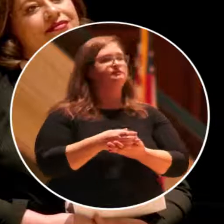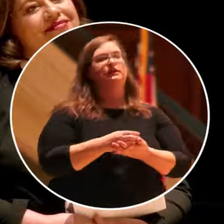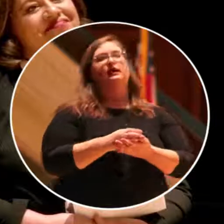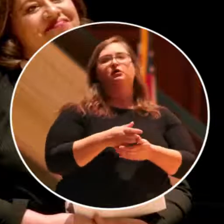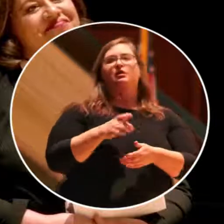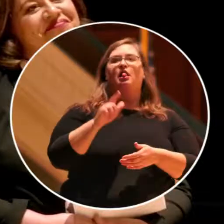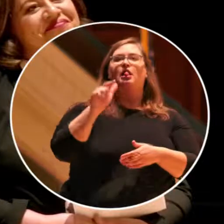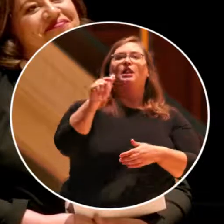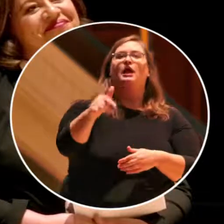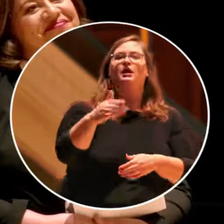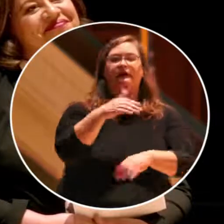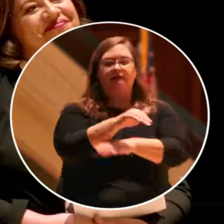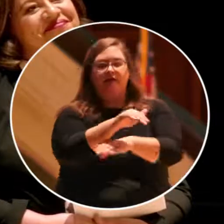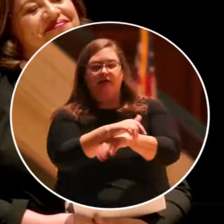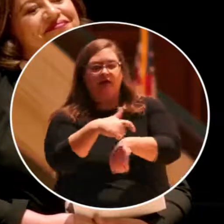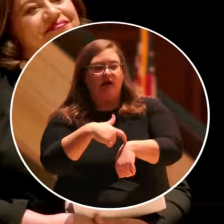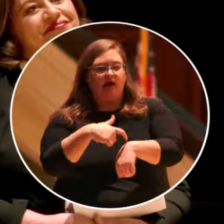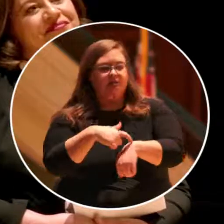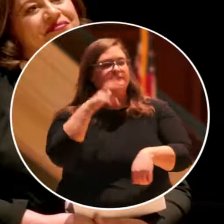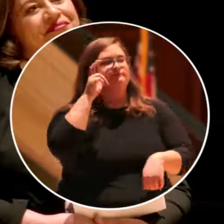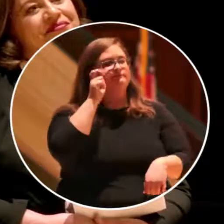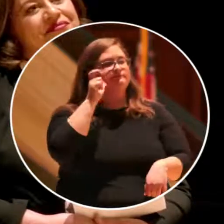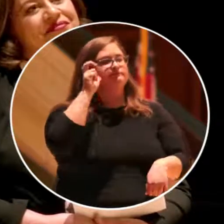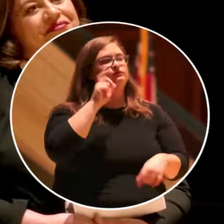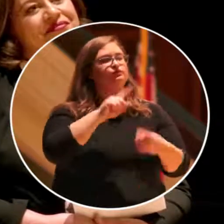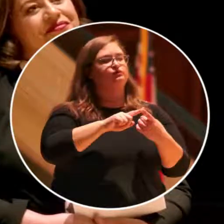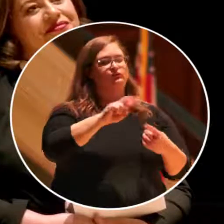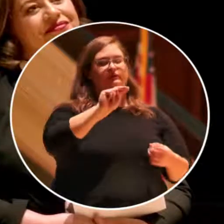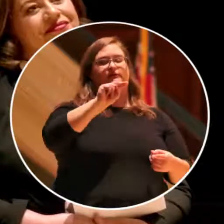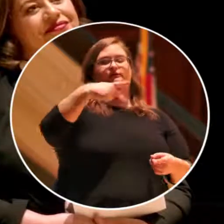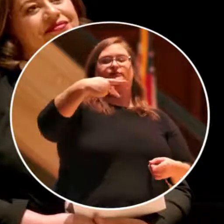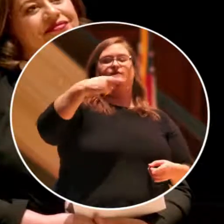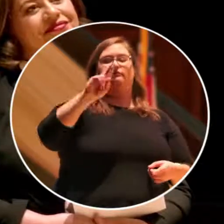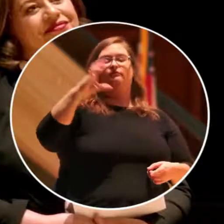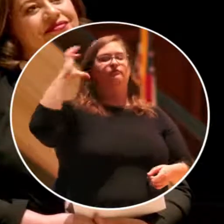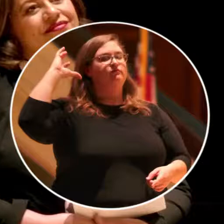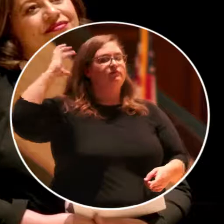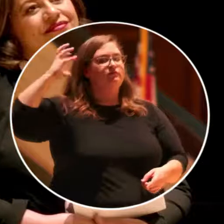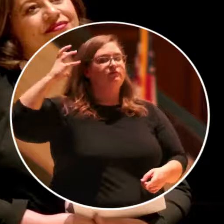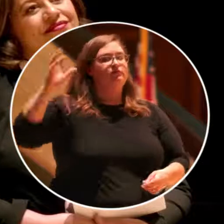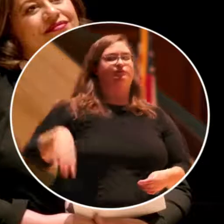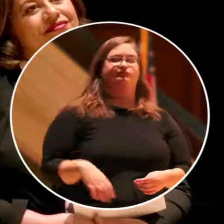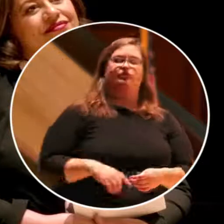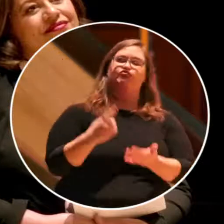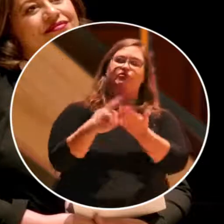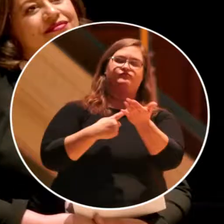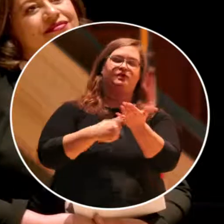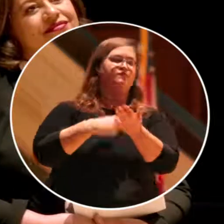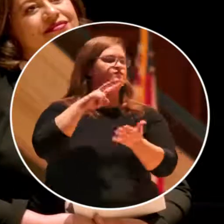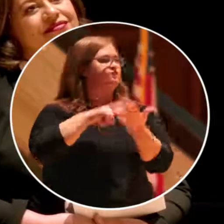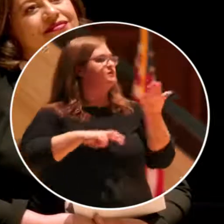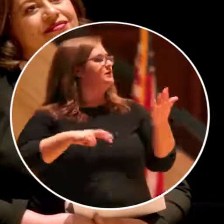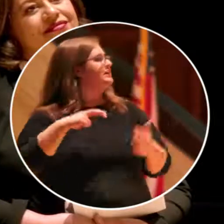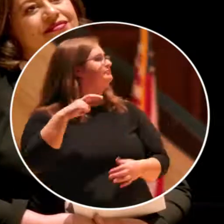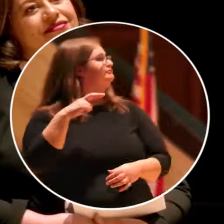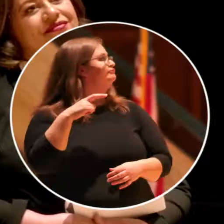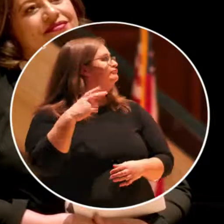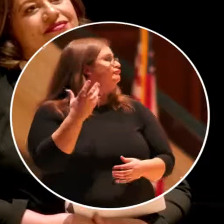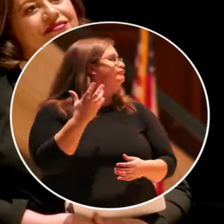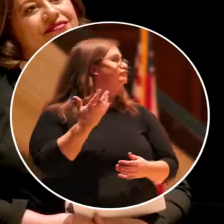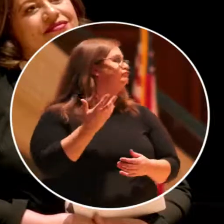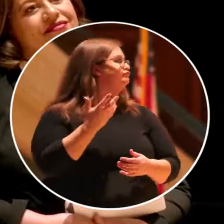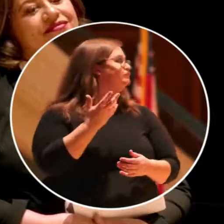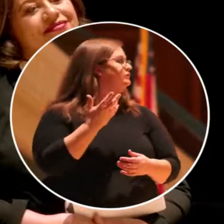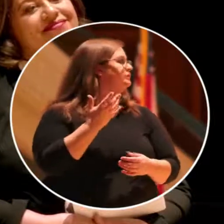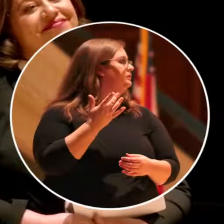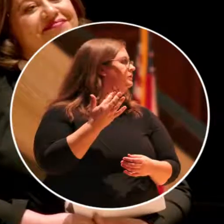NPR. At night, she would sit silently and read a book, always novels, because she used them to escape